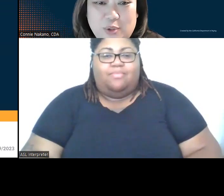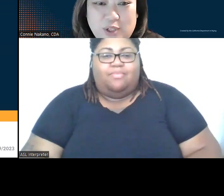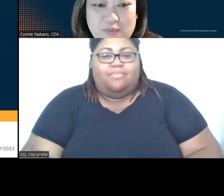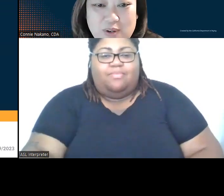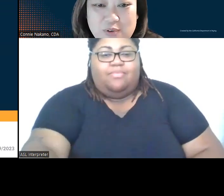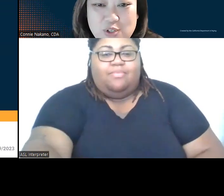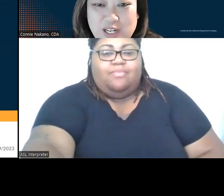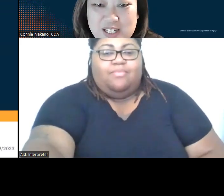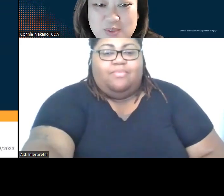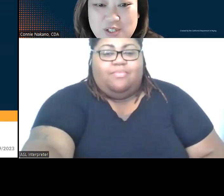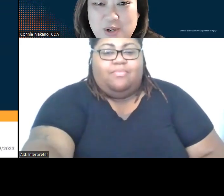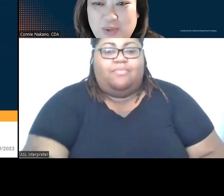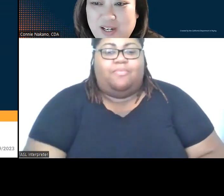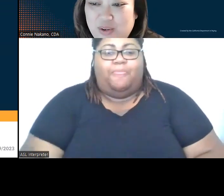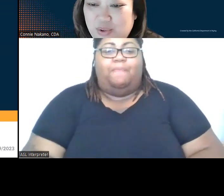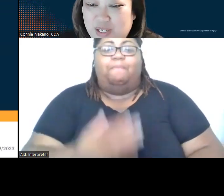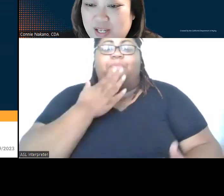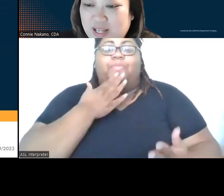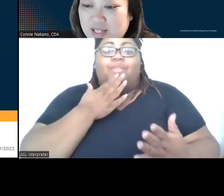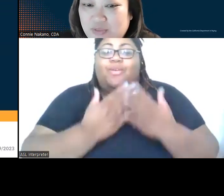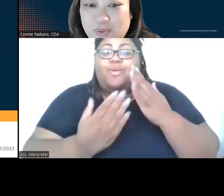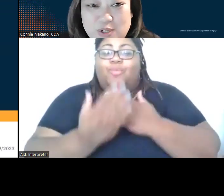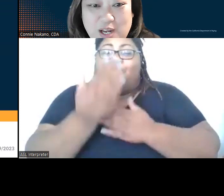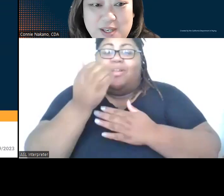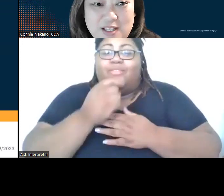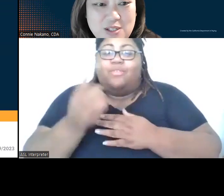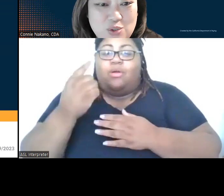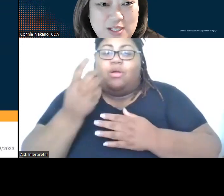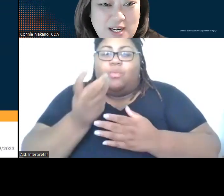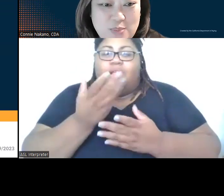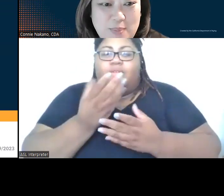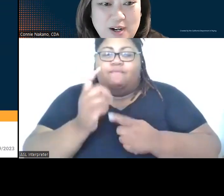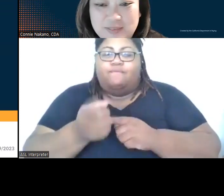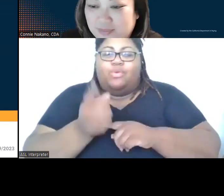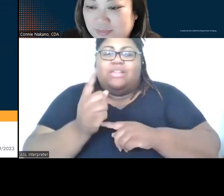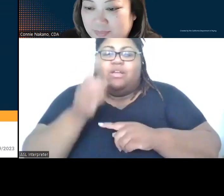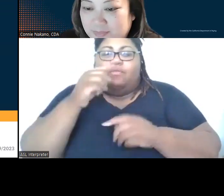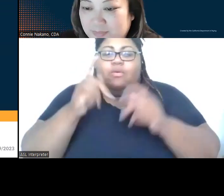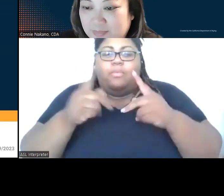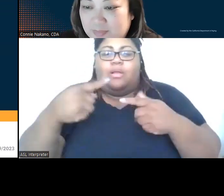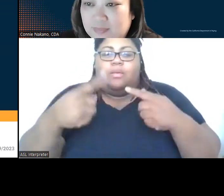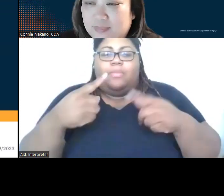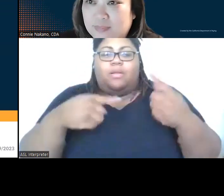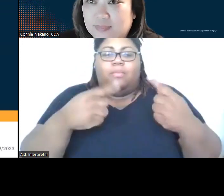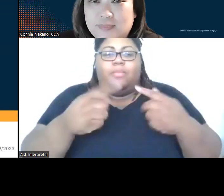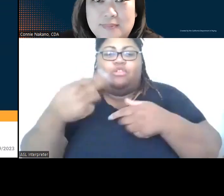Good morning, everyone, for joining us. We're just going to wait another 30 seconds as folks are coming in to join today's webinar.